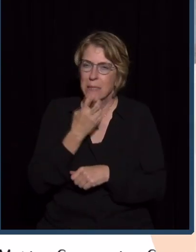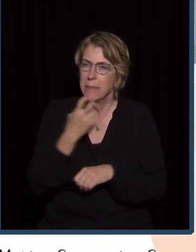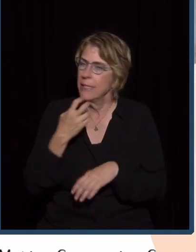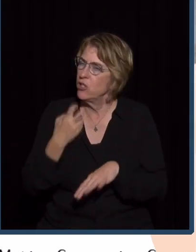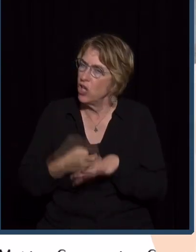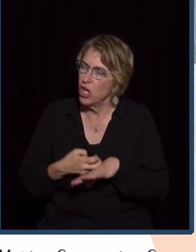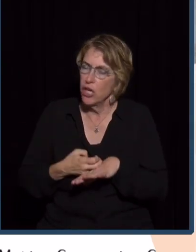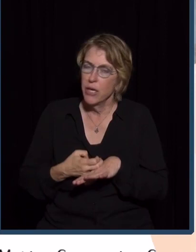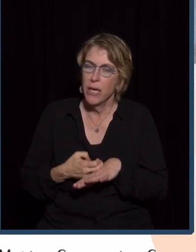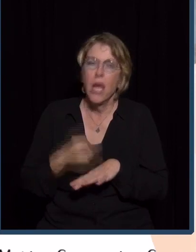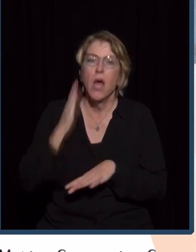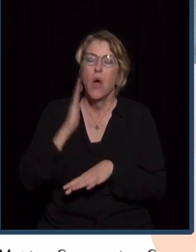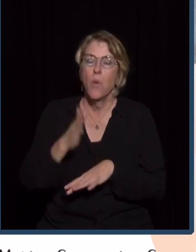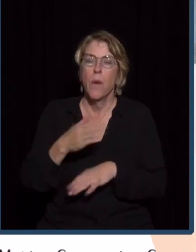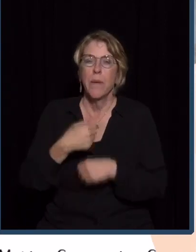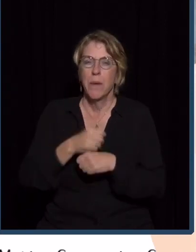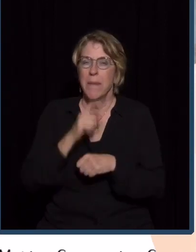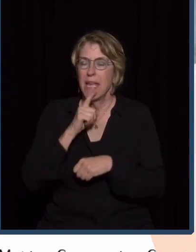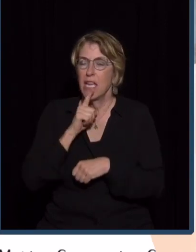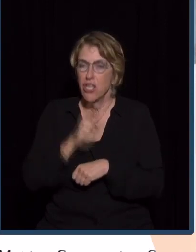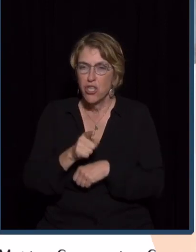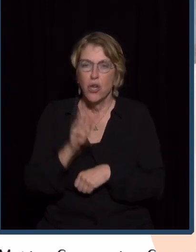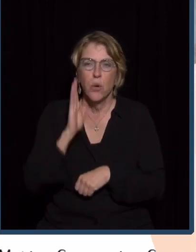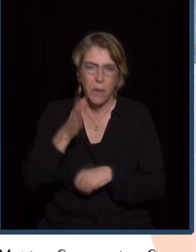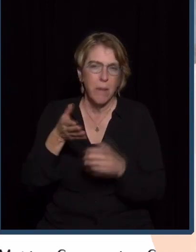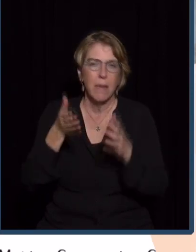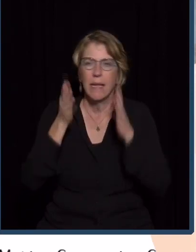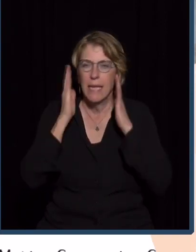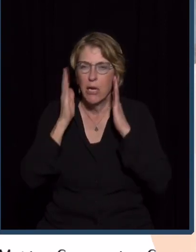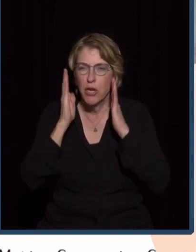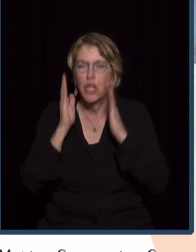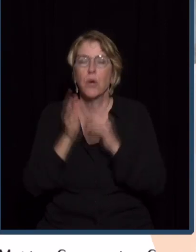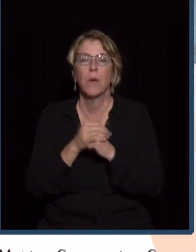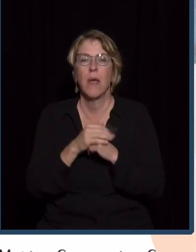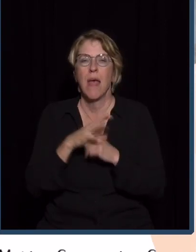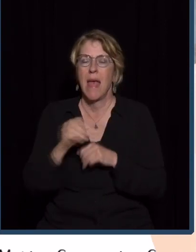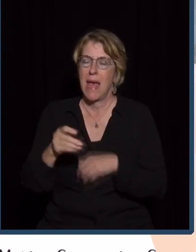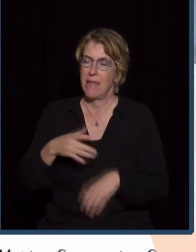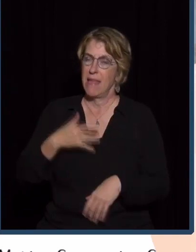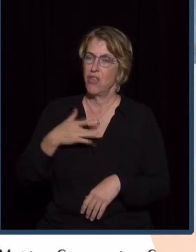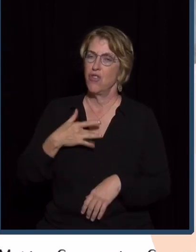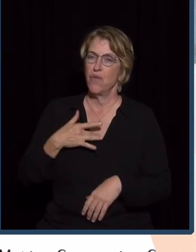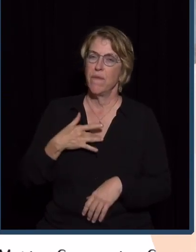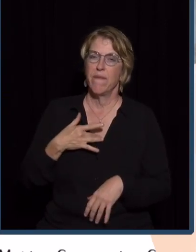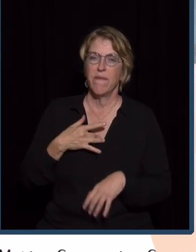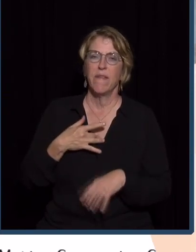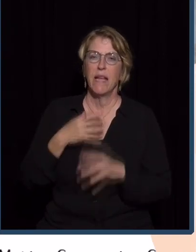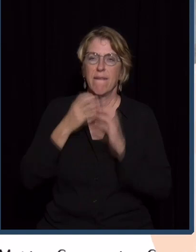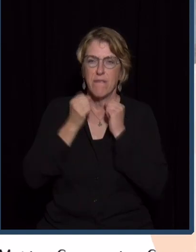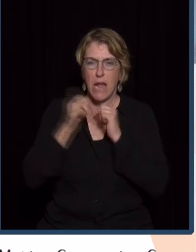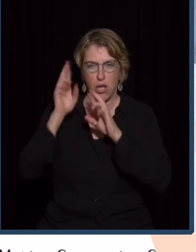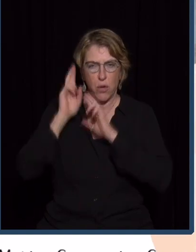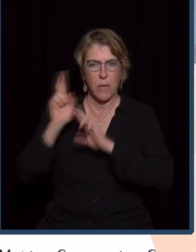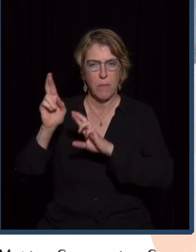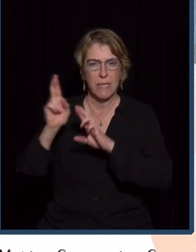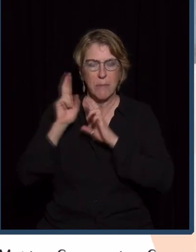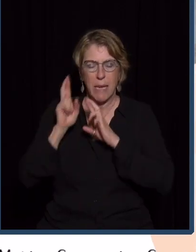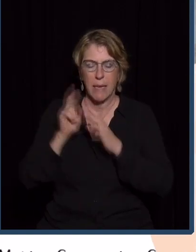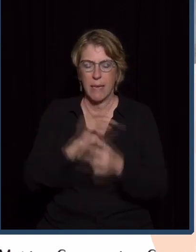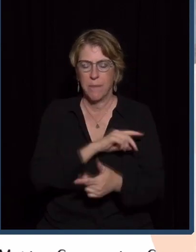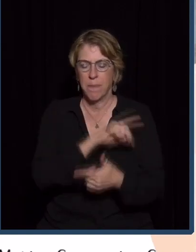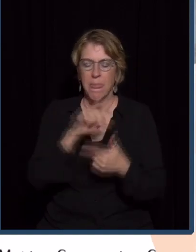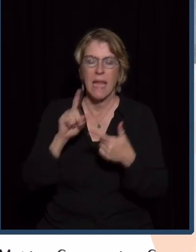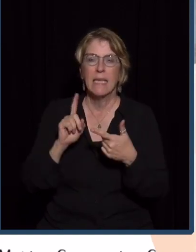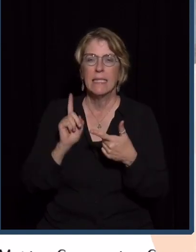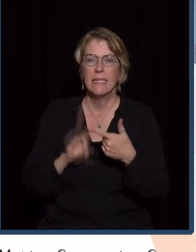we will ensure that we will hear you and make sure you feel valued and respected. Second,